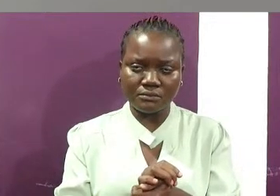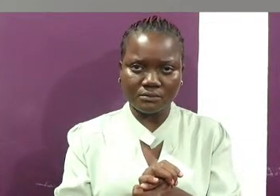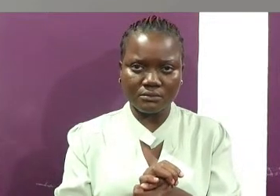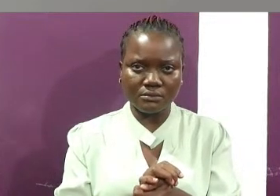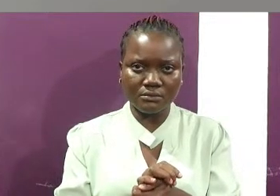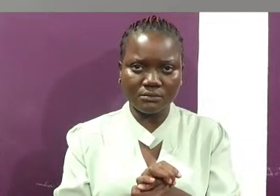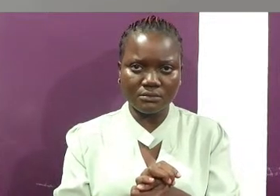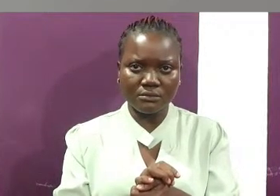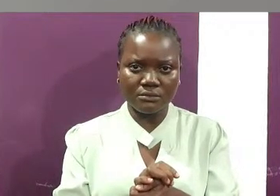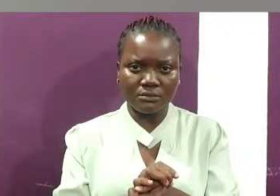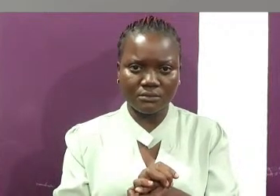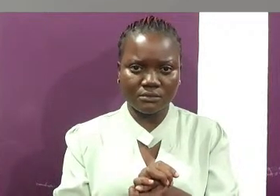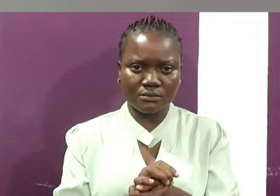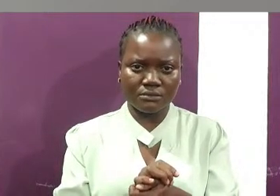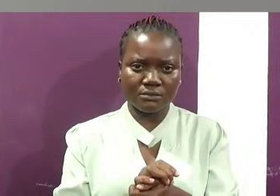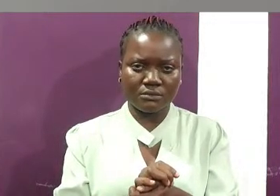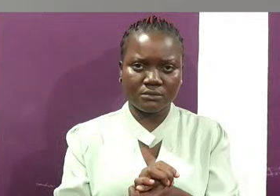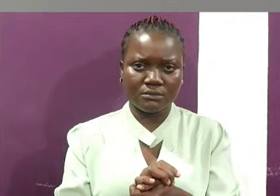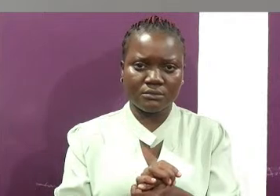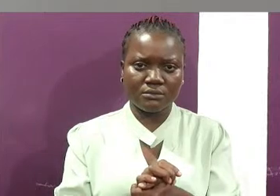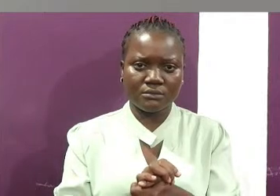it.